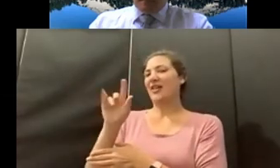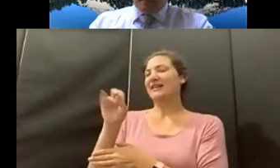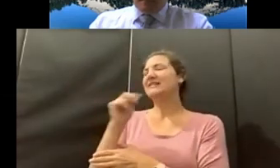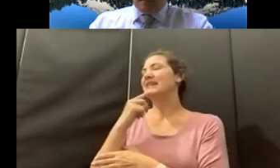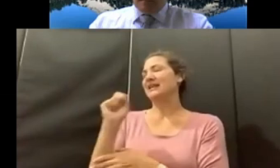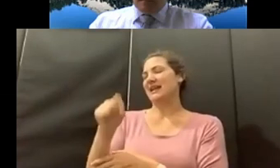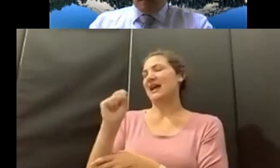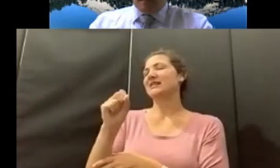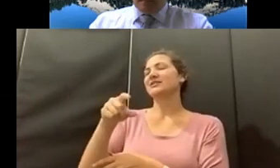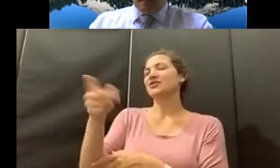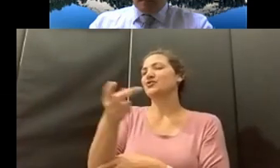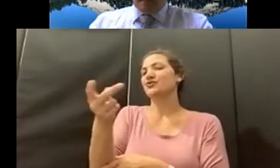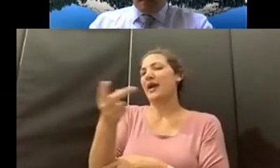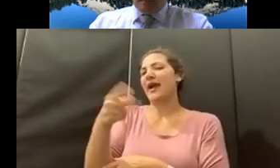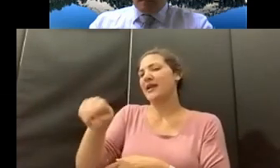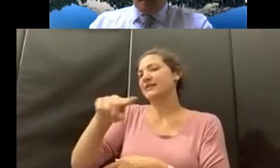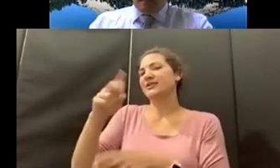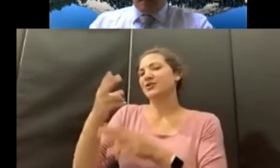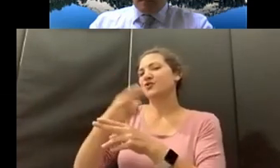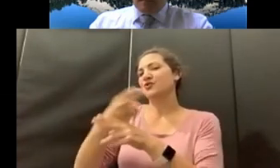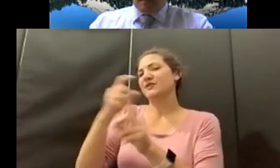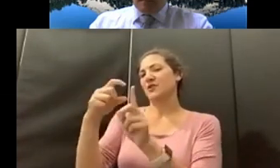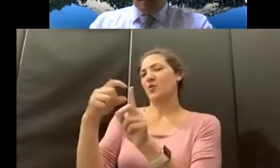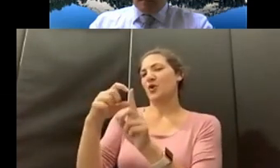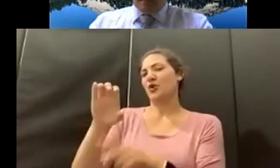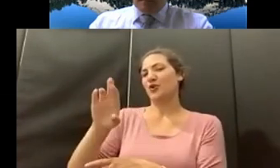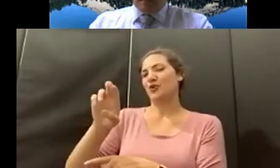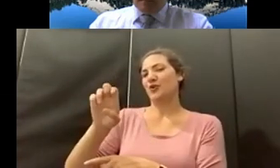really not affordable. You know, I mean,